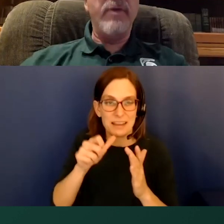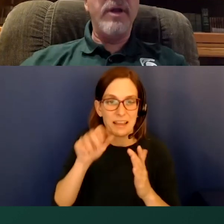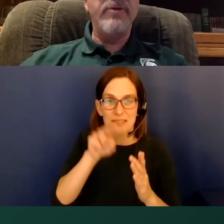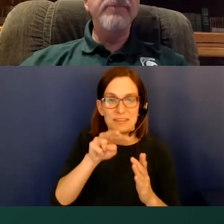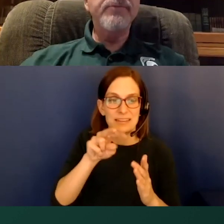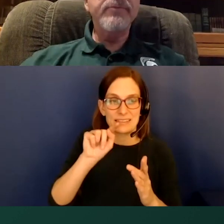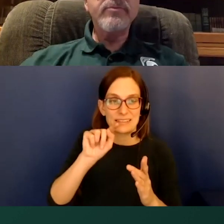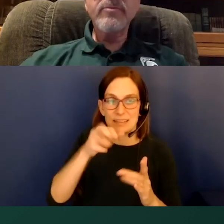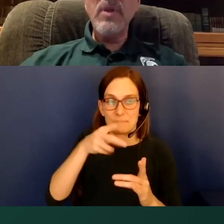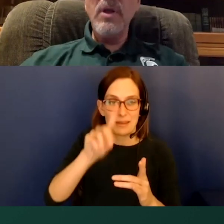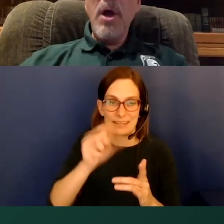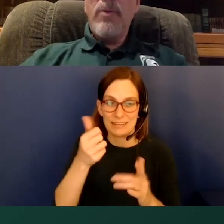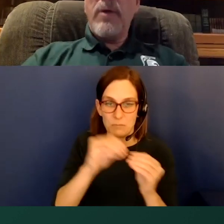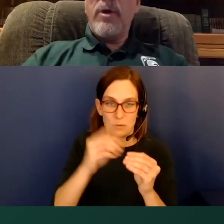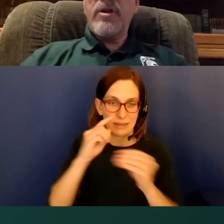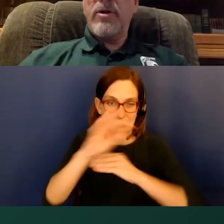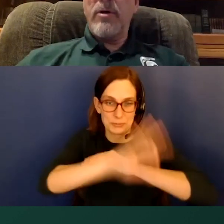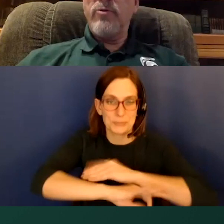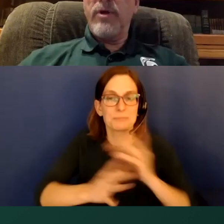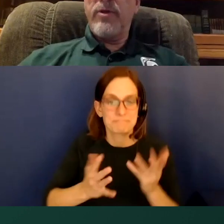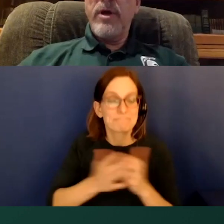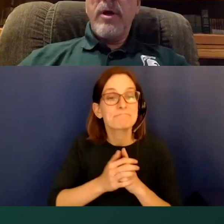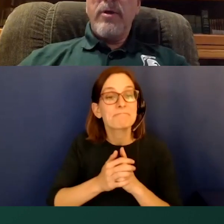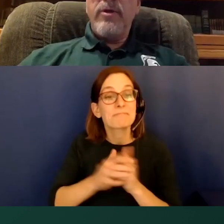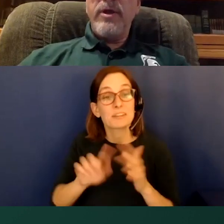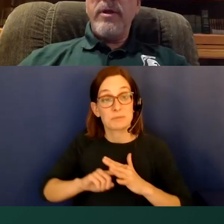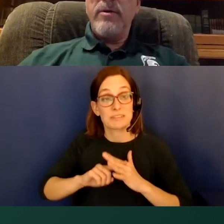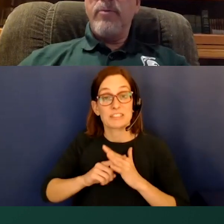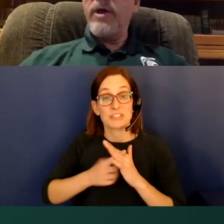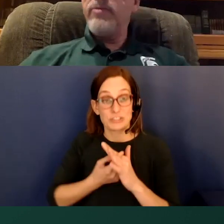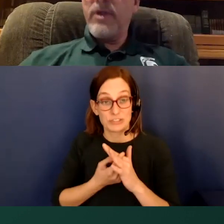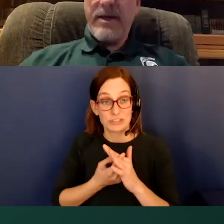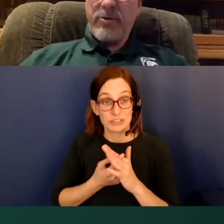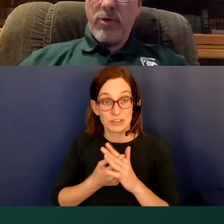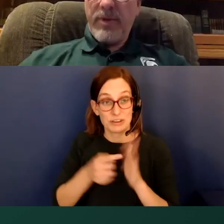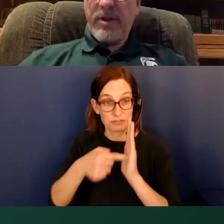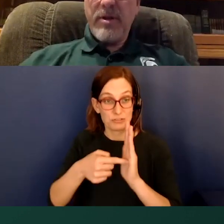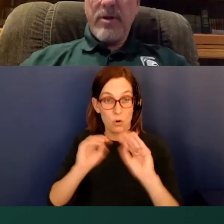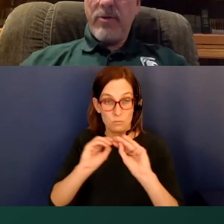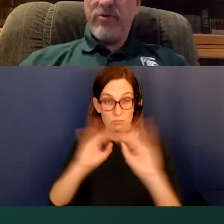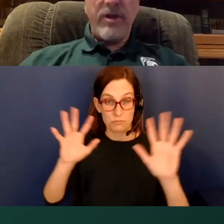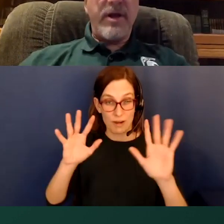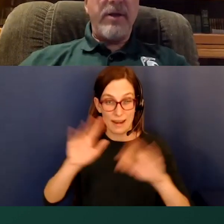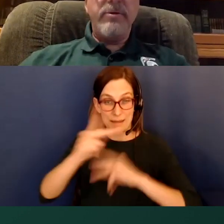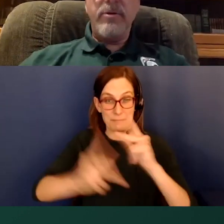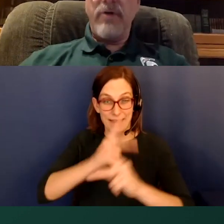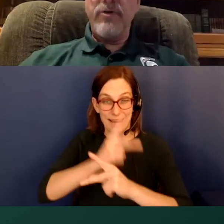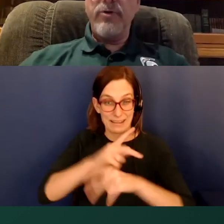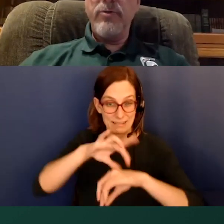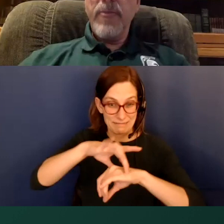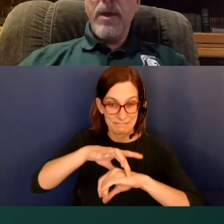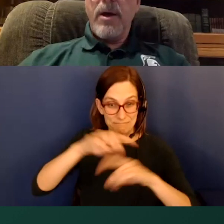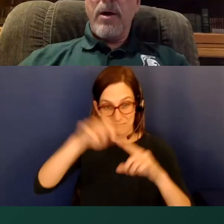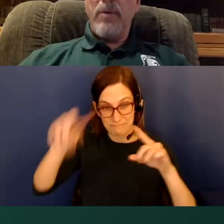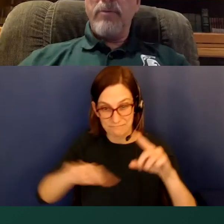it will have set. But I want to start out with the bright planet orbits, which, as I often